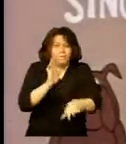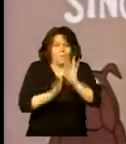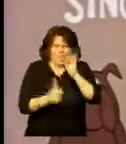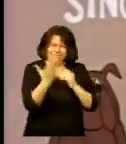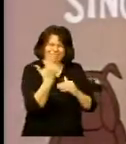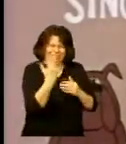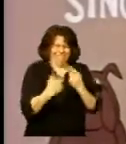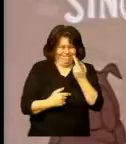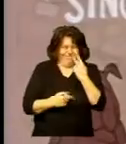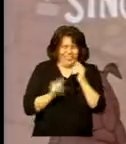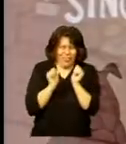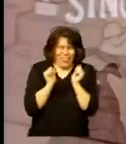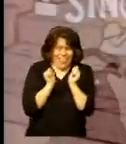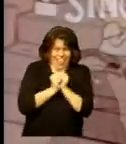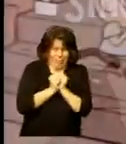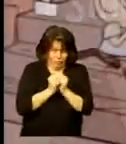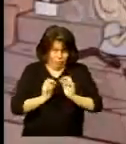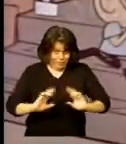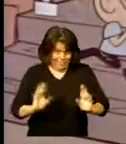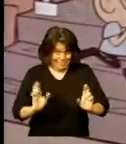tune together.